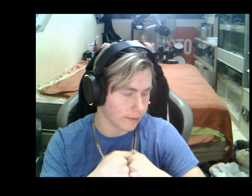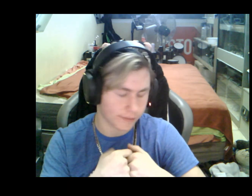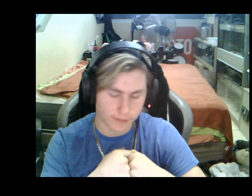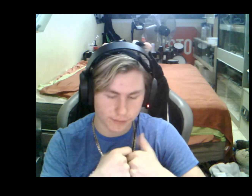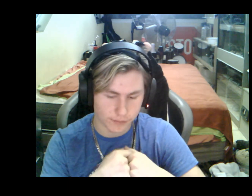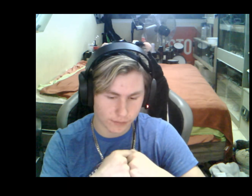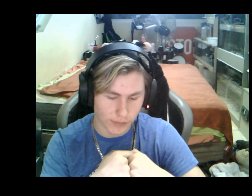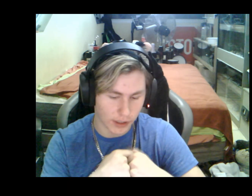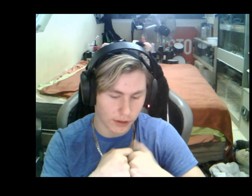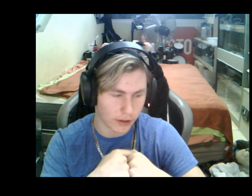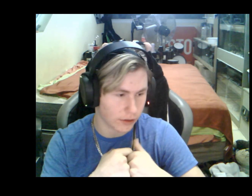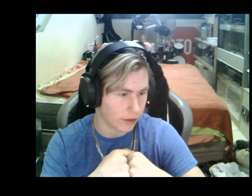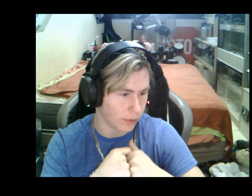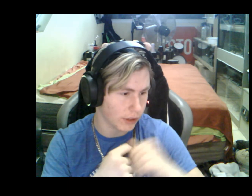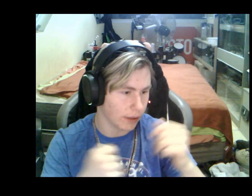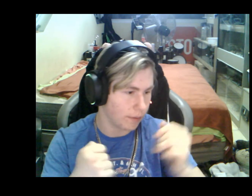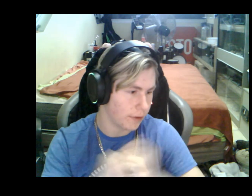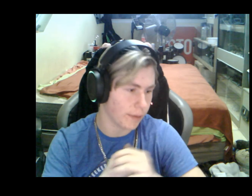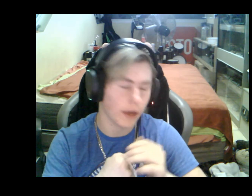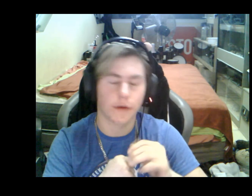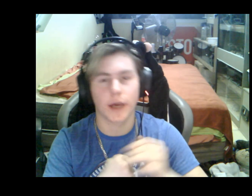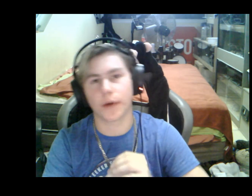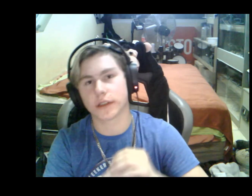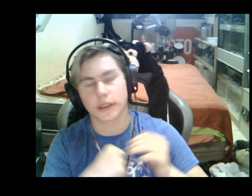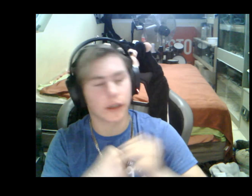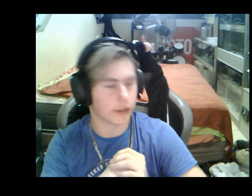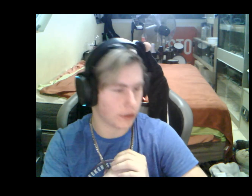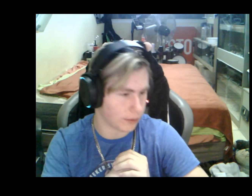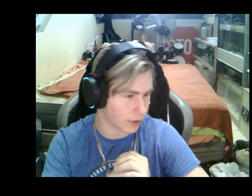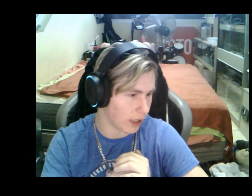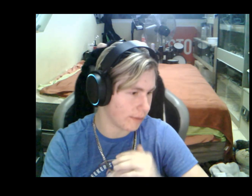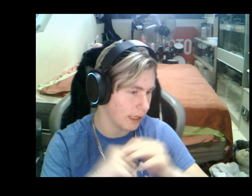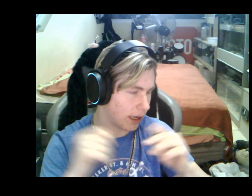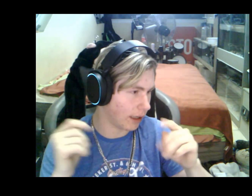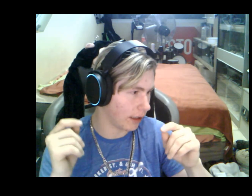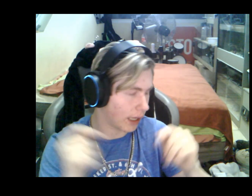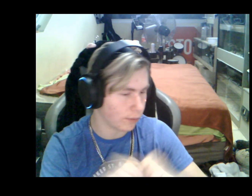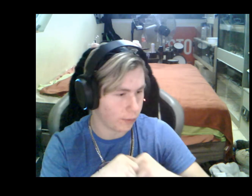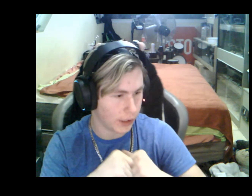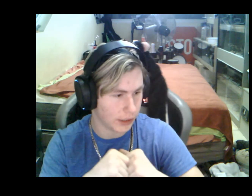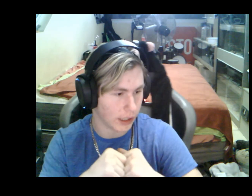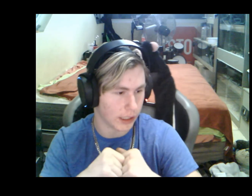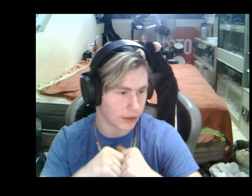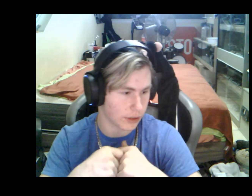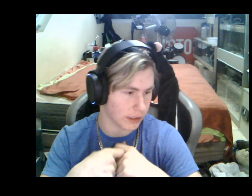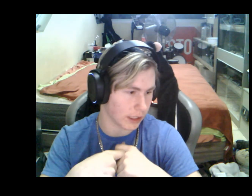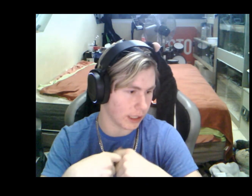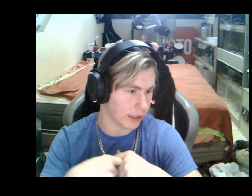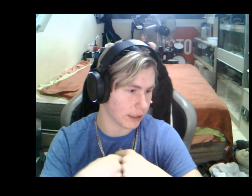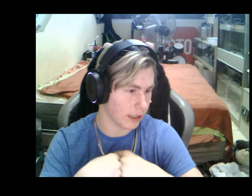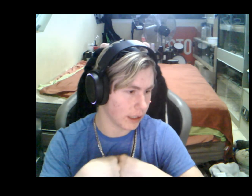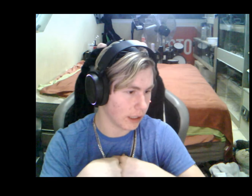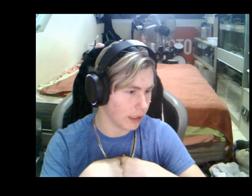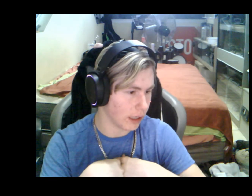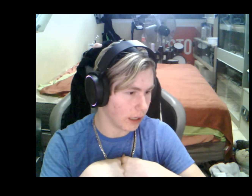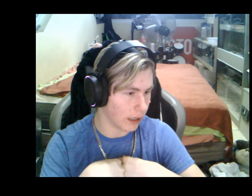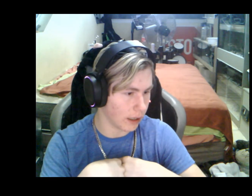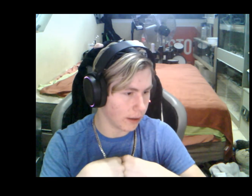yeah, there you go. You could win a free pair of AirPods as long as you're subscribed, and that will be done as soon as I hit